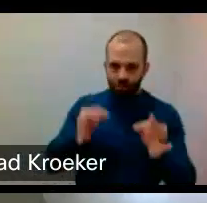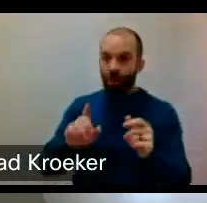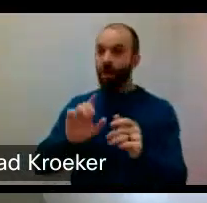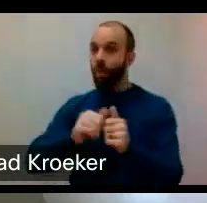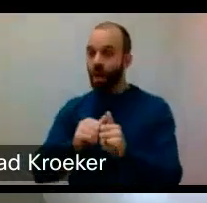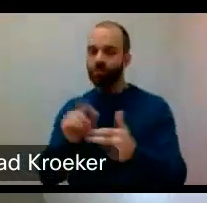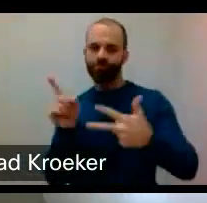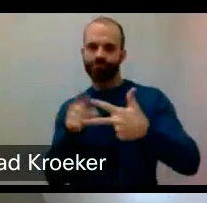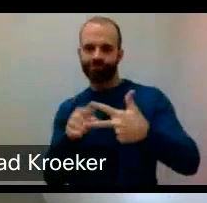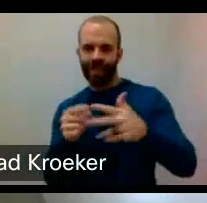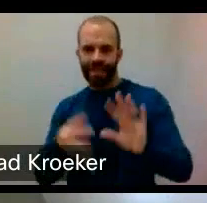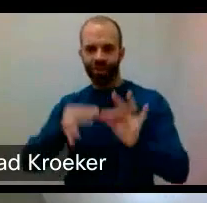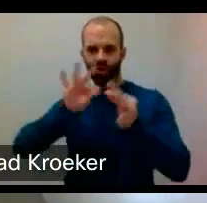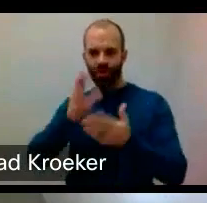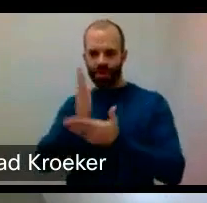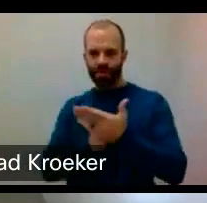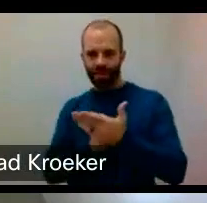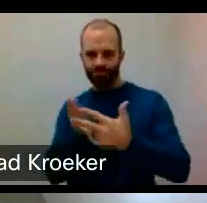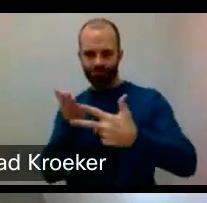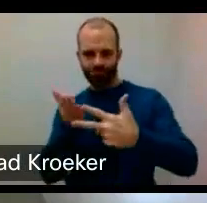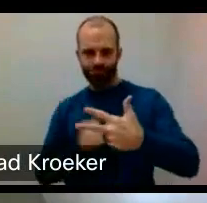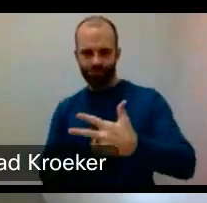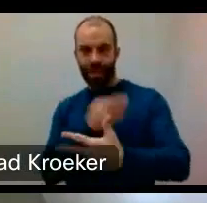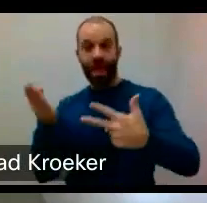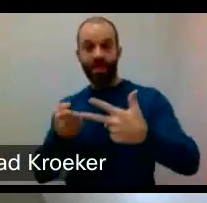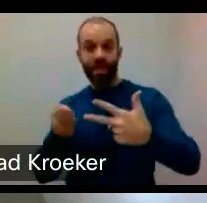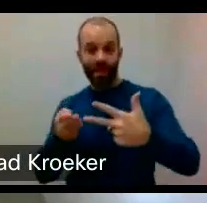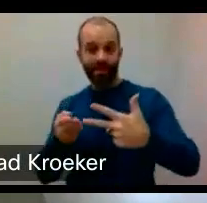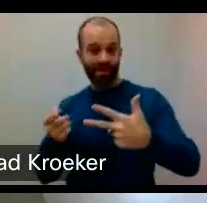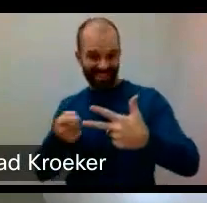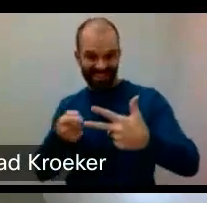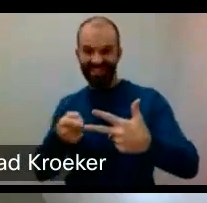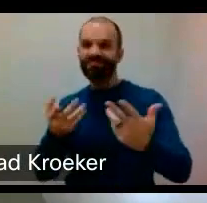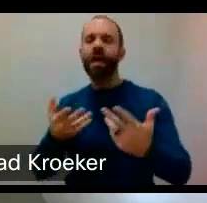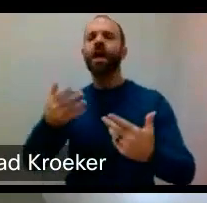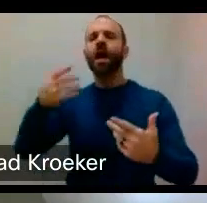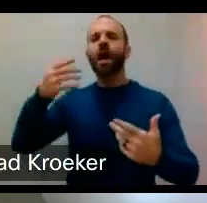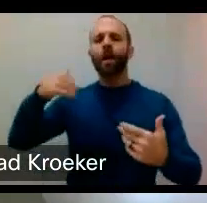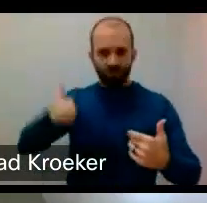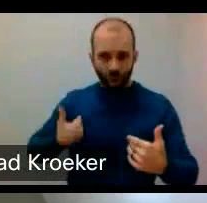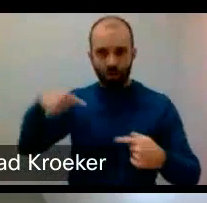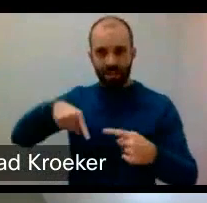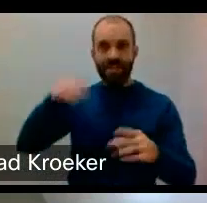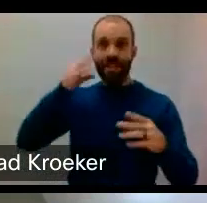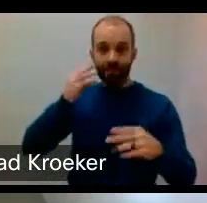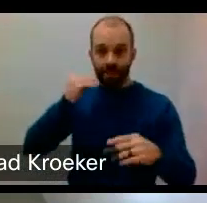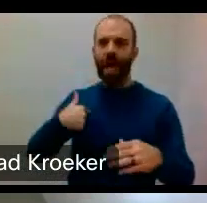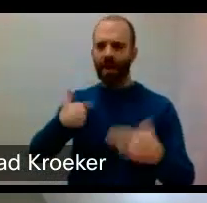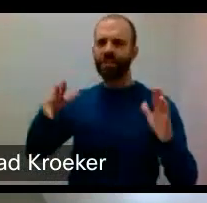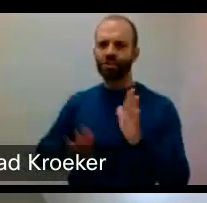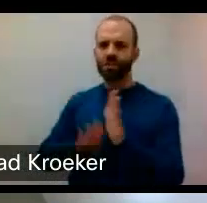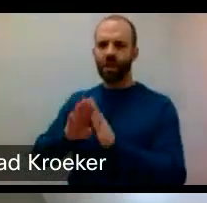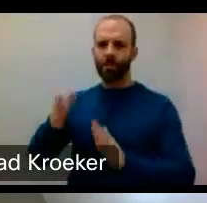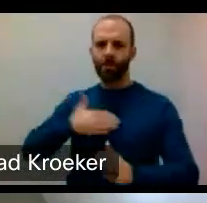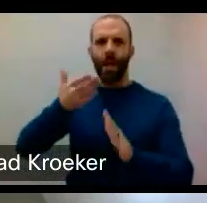section. And in the lack section, because of this experience, I've developed my ability. So they have, in this case,